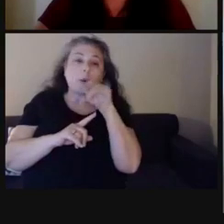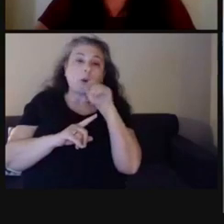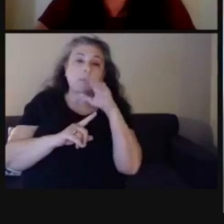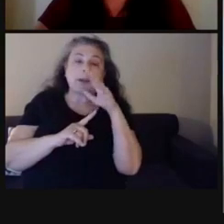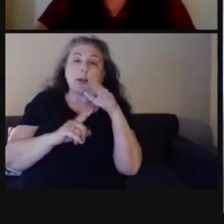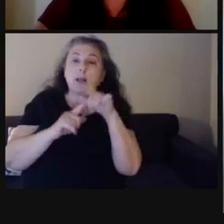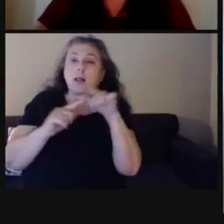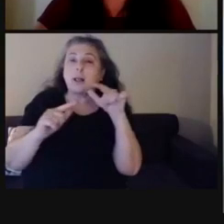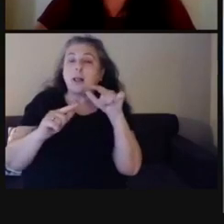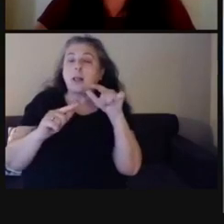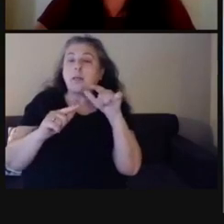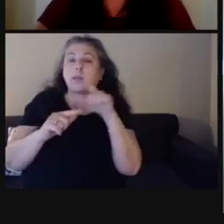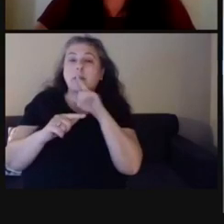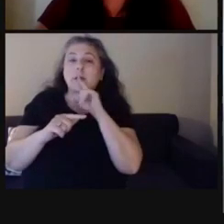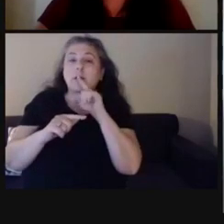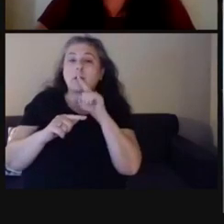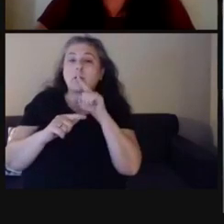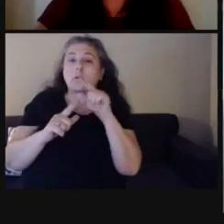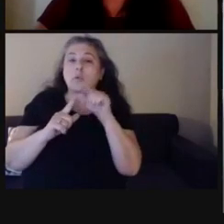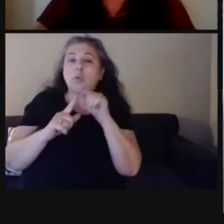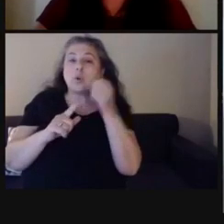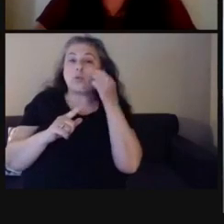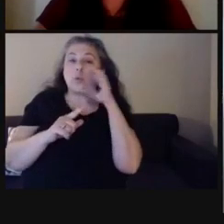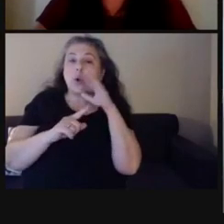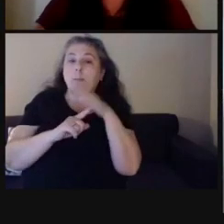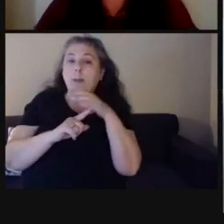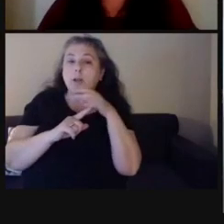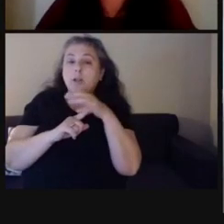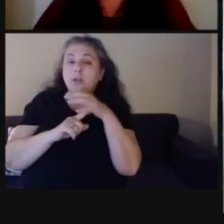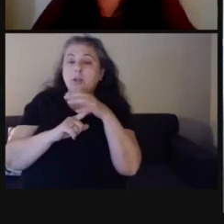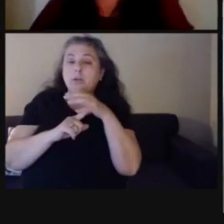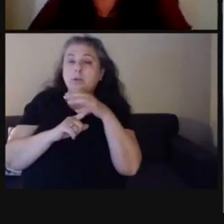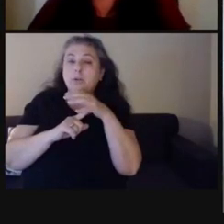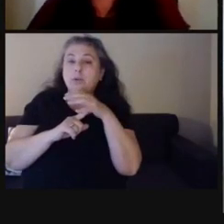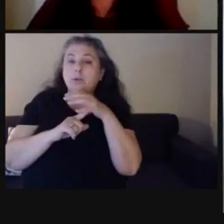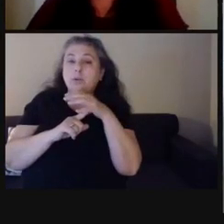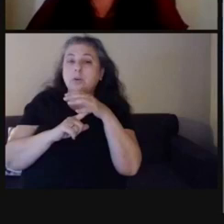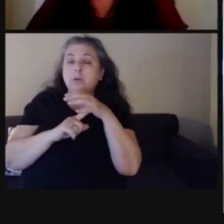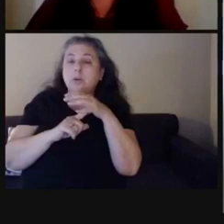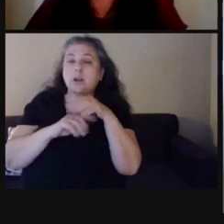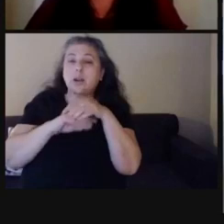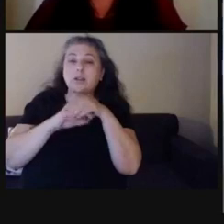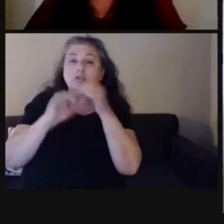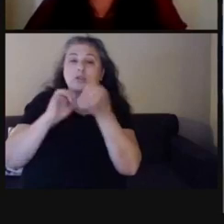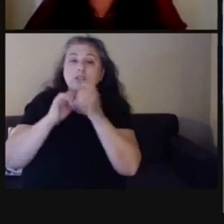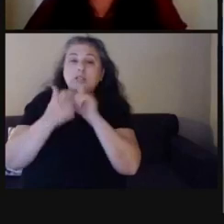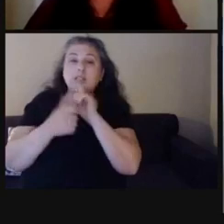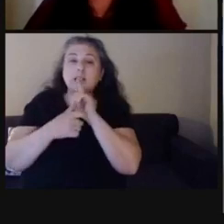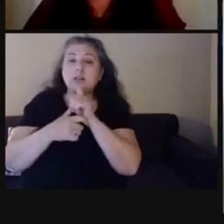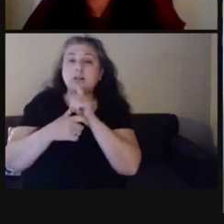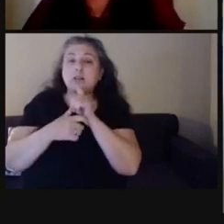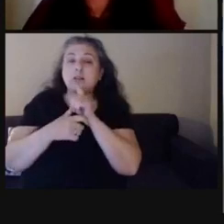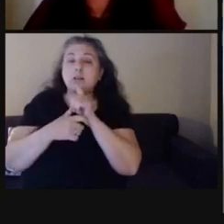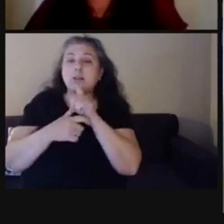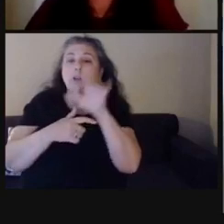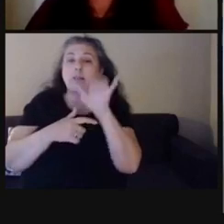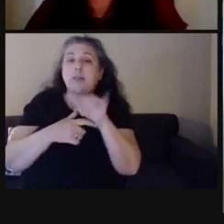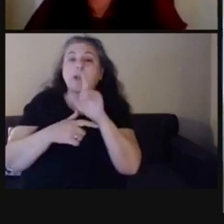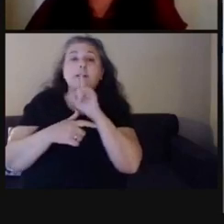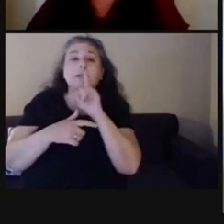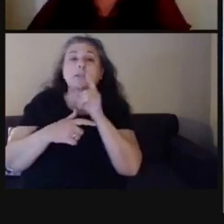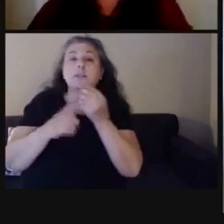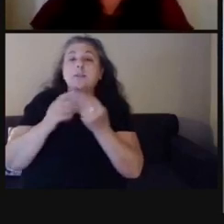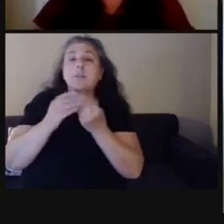there's a word for mushroom. And the English translation is that which pops